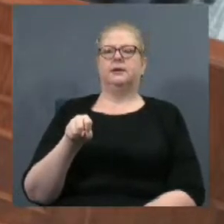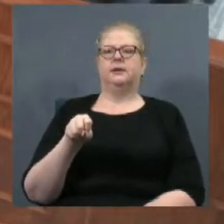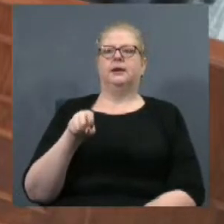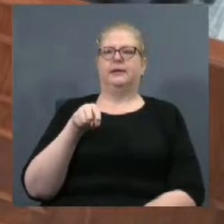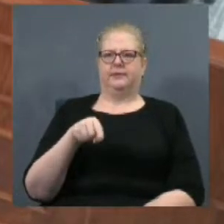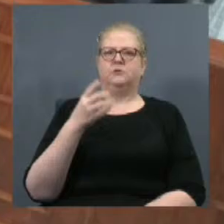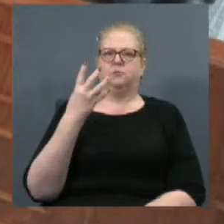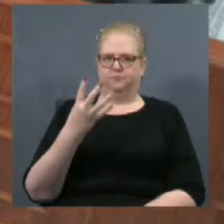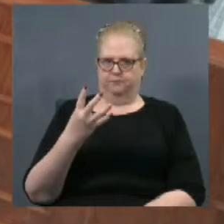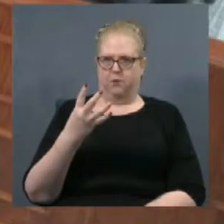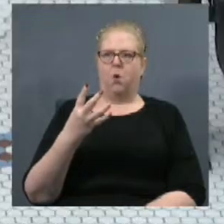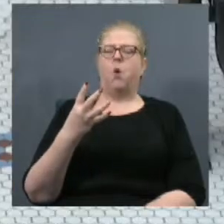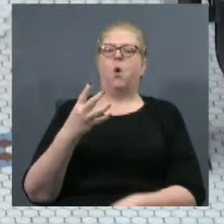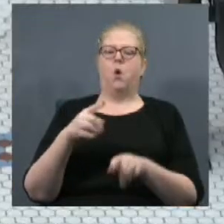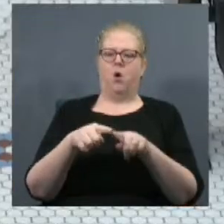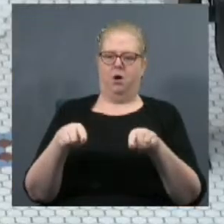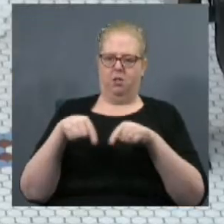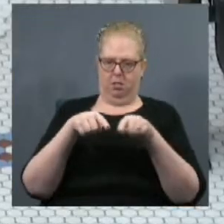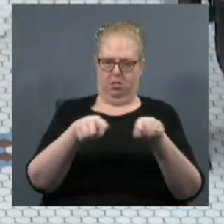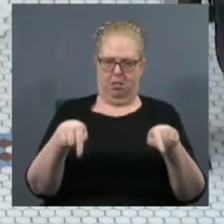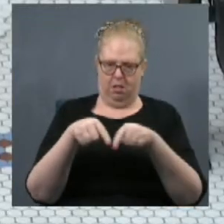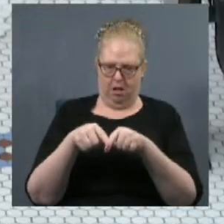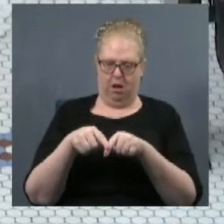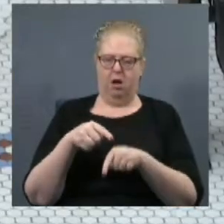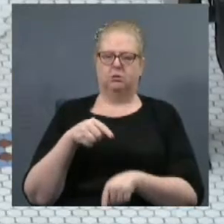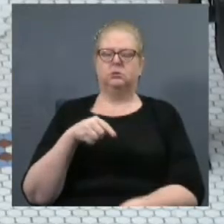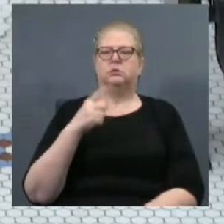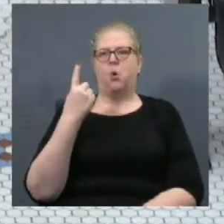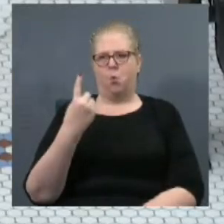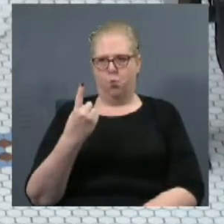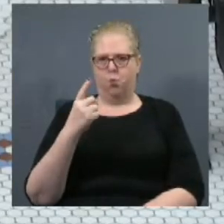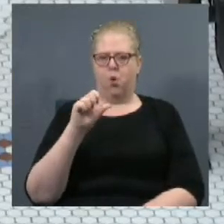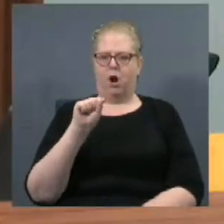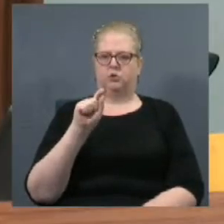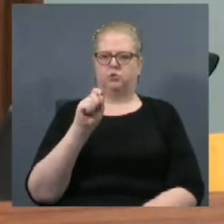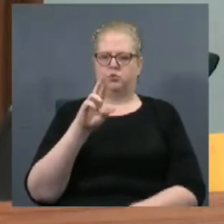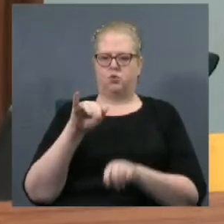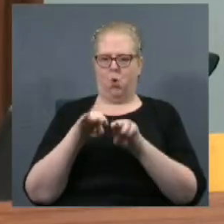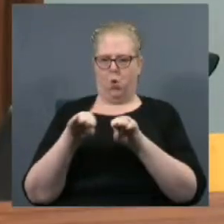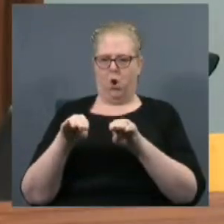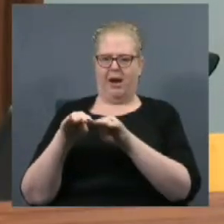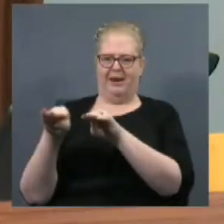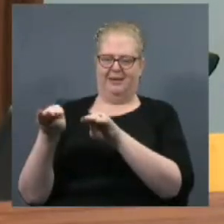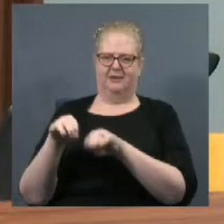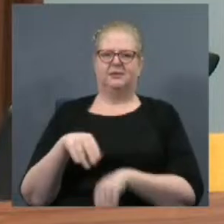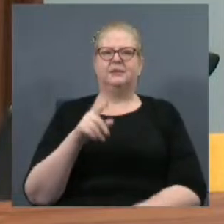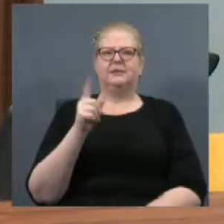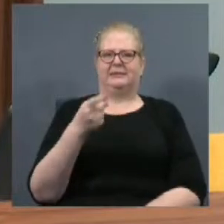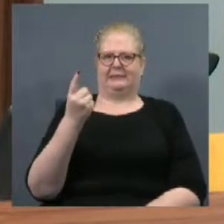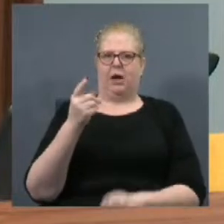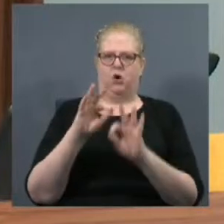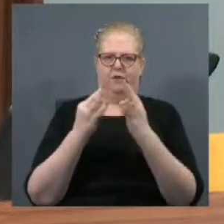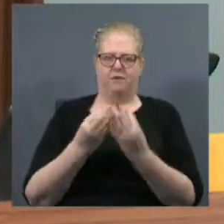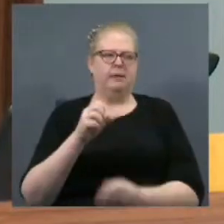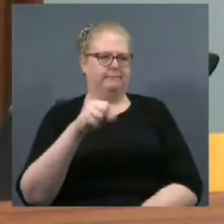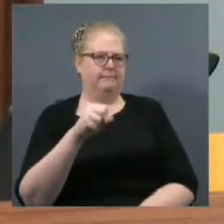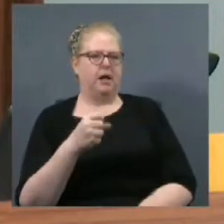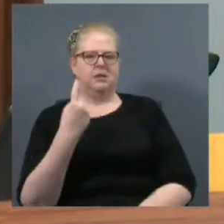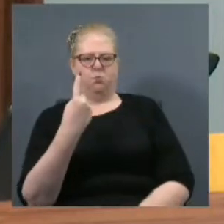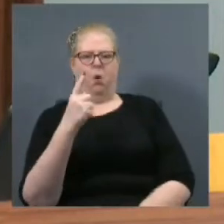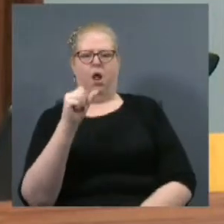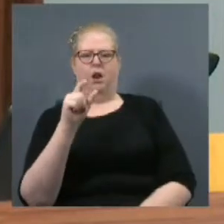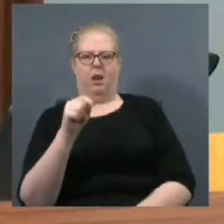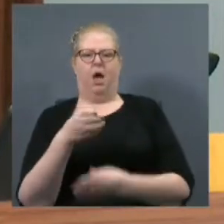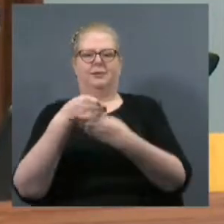yes, 4 lots, 1 story, single family. I mean, but it's one lot now. Yes, That's 1 lot, it'll be divided into